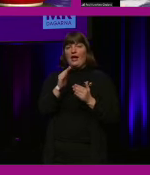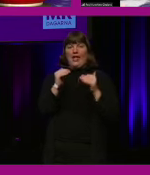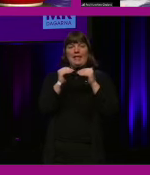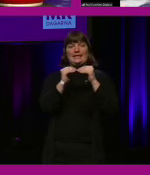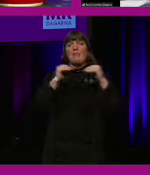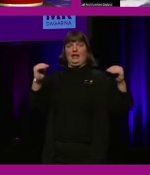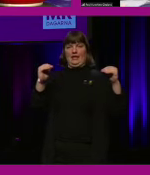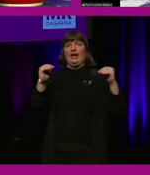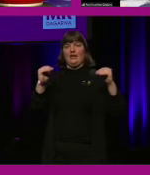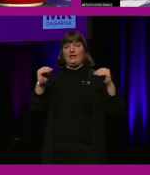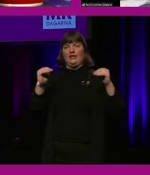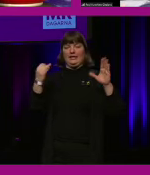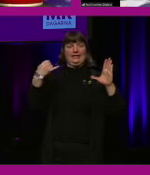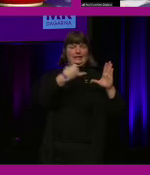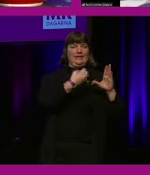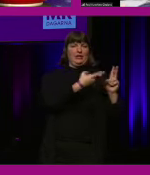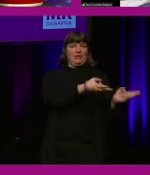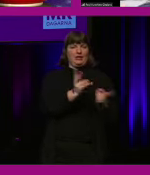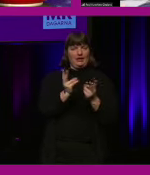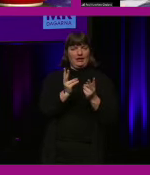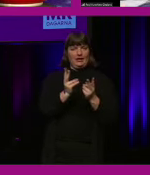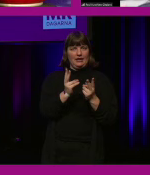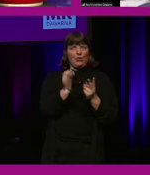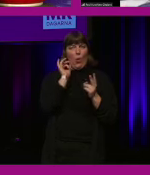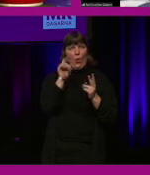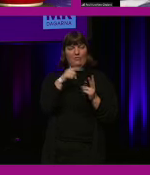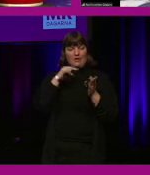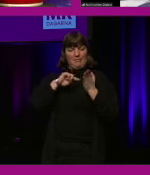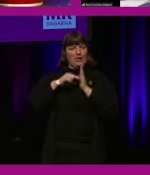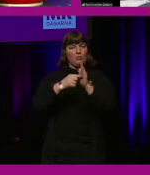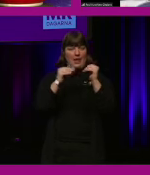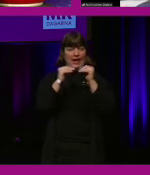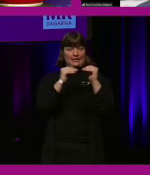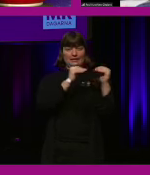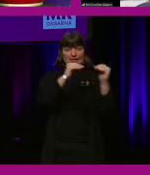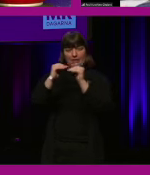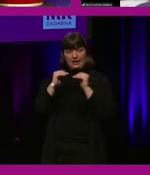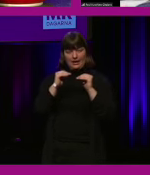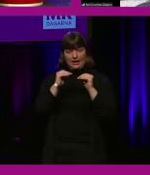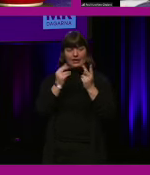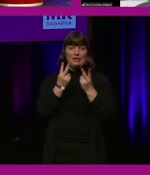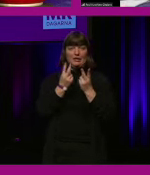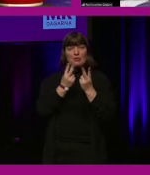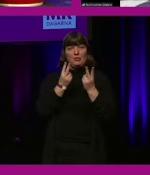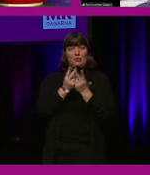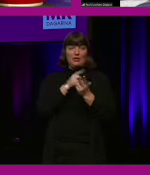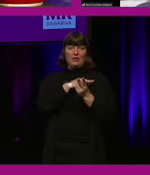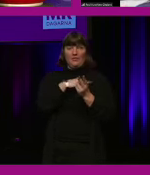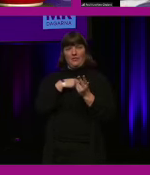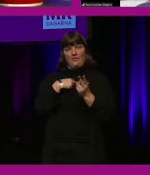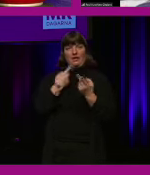part of democracy. So if we emphasize equality, we're sort of covering the human